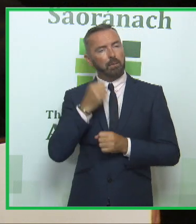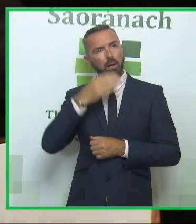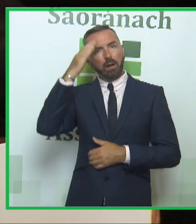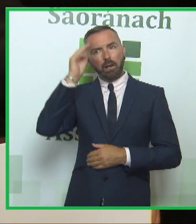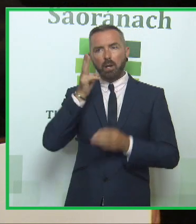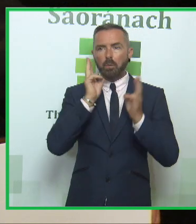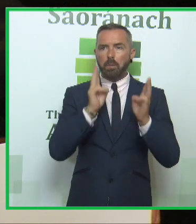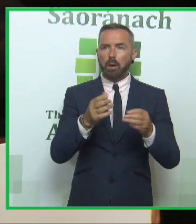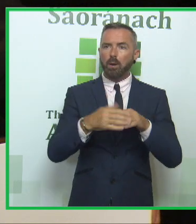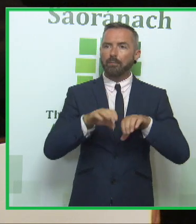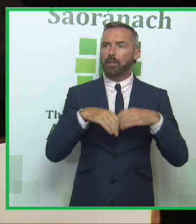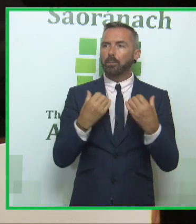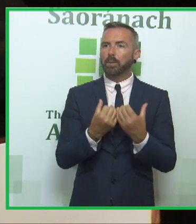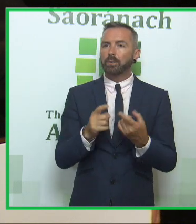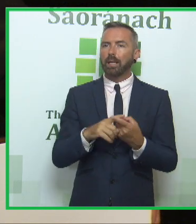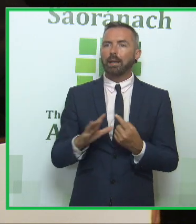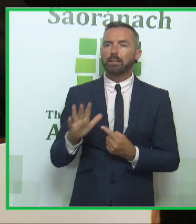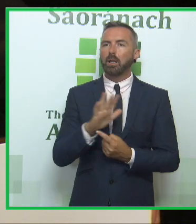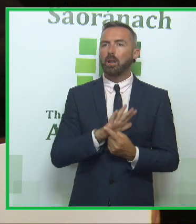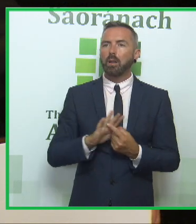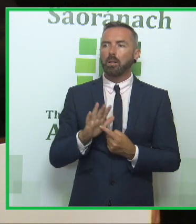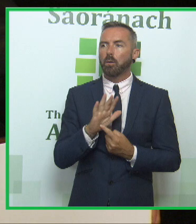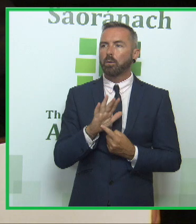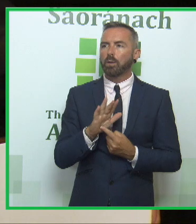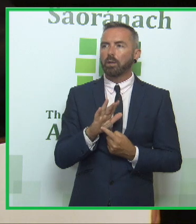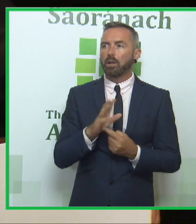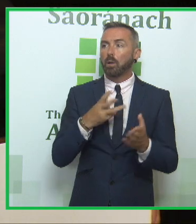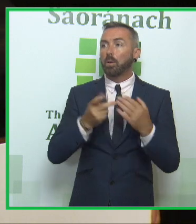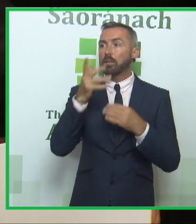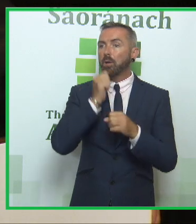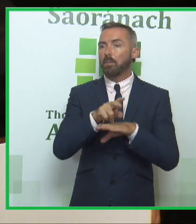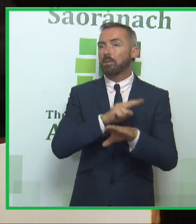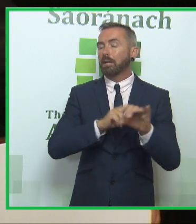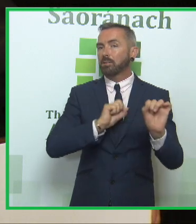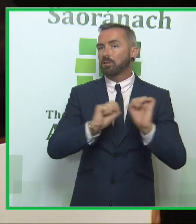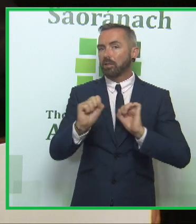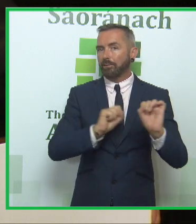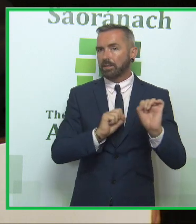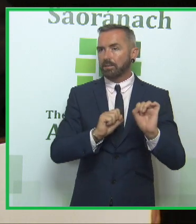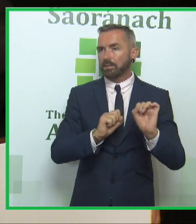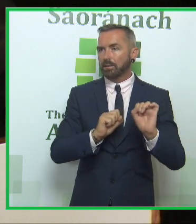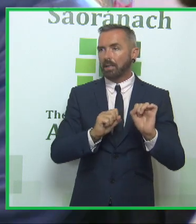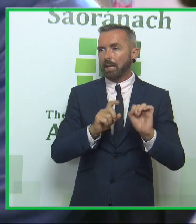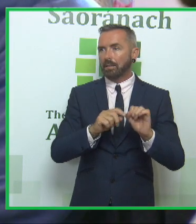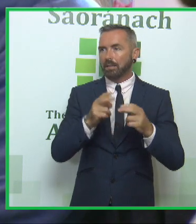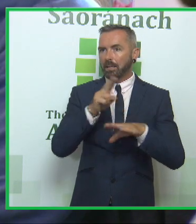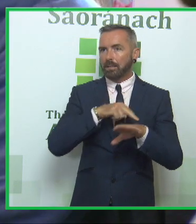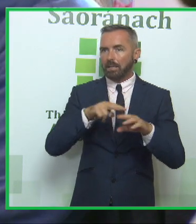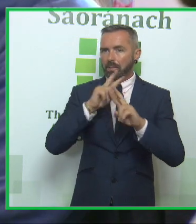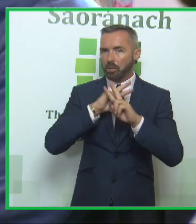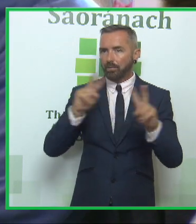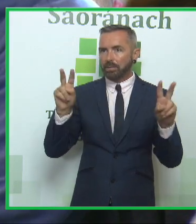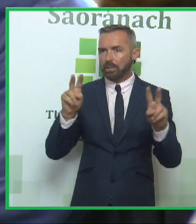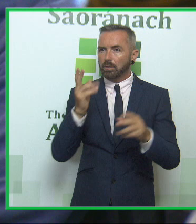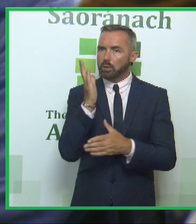of community and the power of local. You know, so while we talk about national services and the need for national services and national oversight, there's